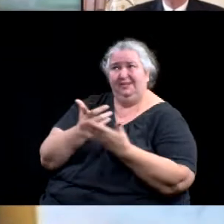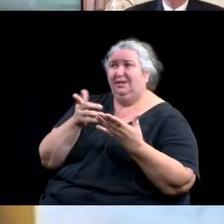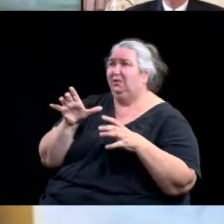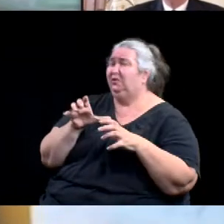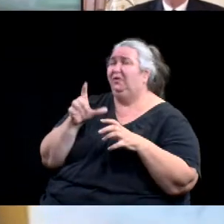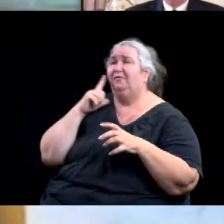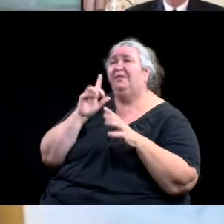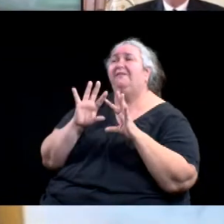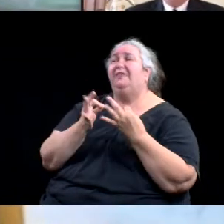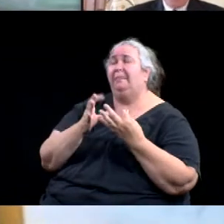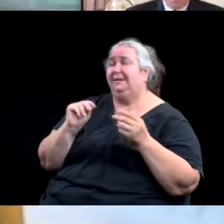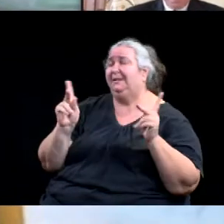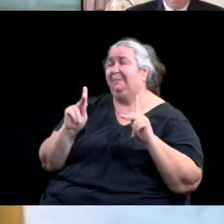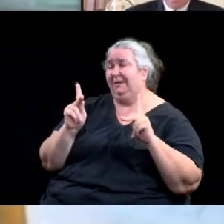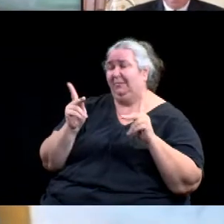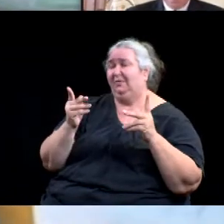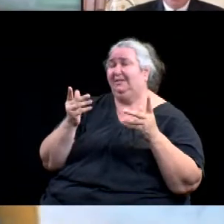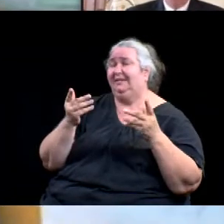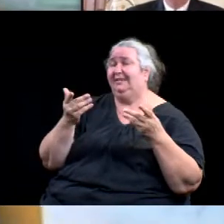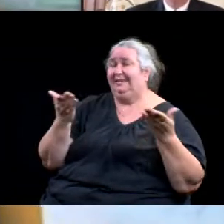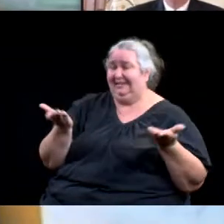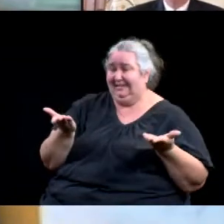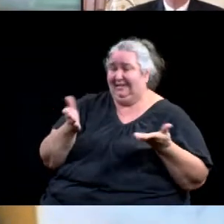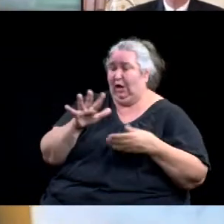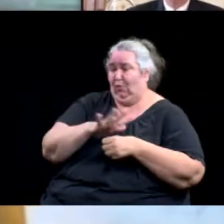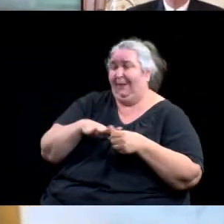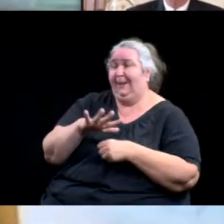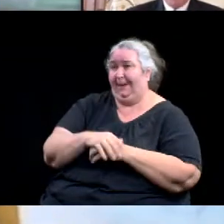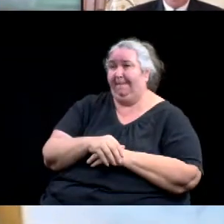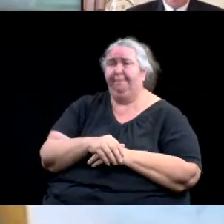We're here to serve, and we appreciate that. Thank you so much.